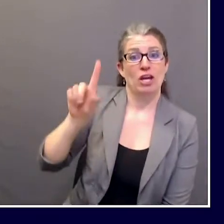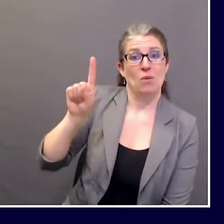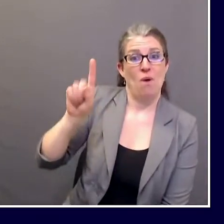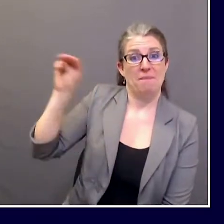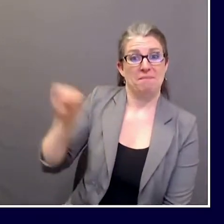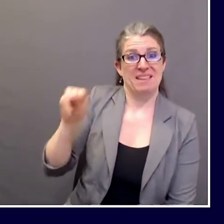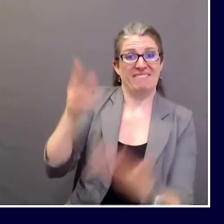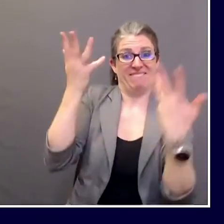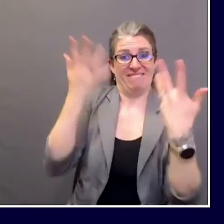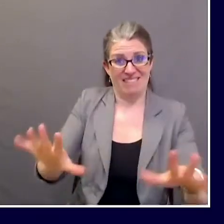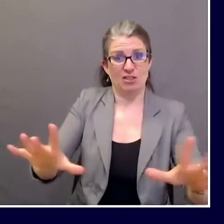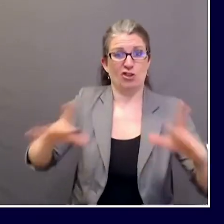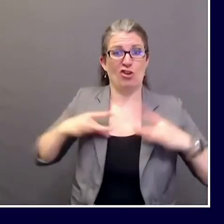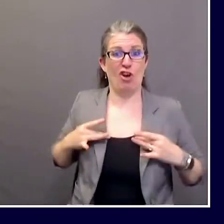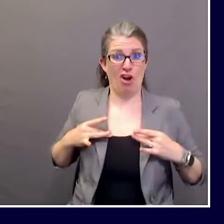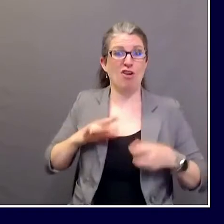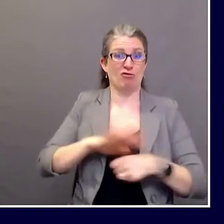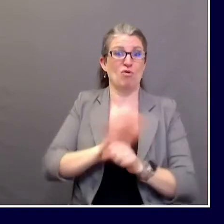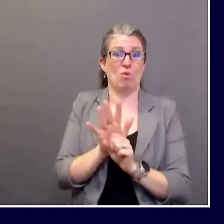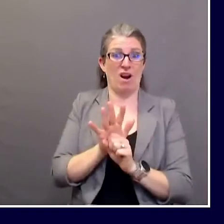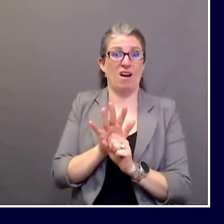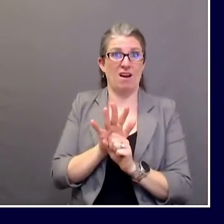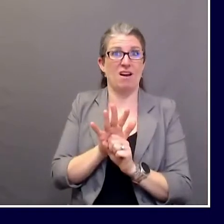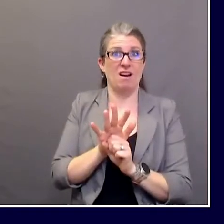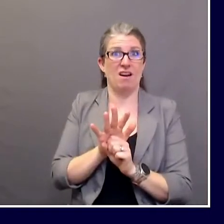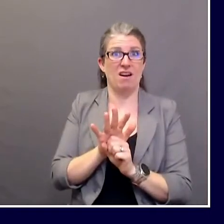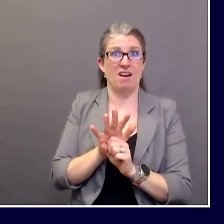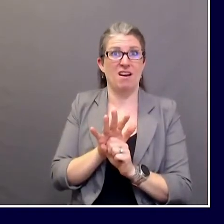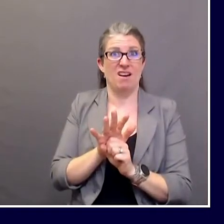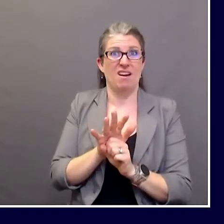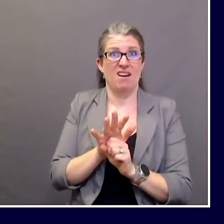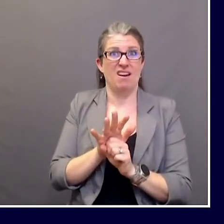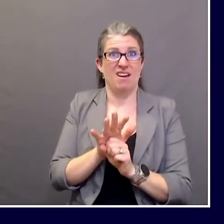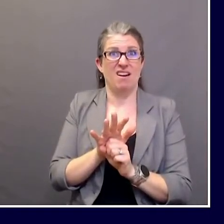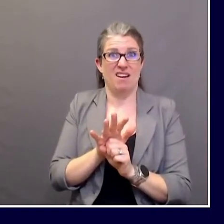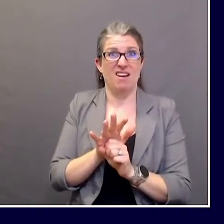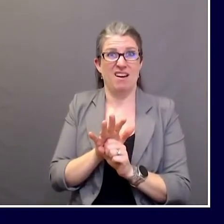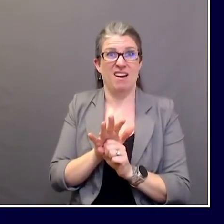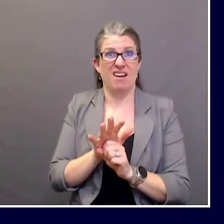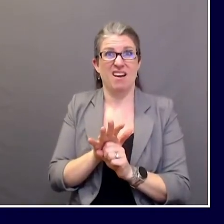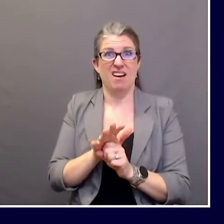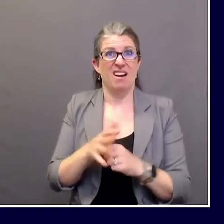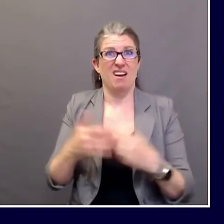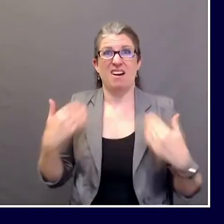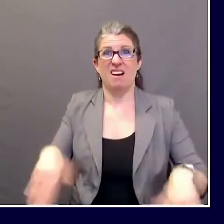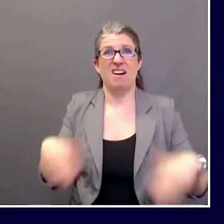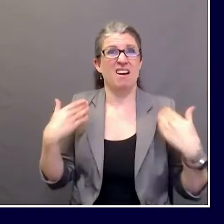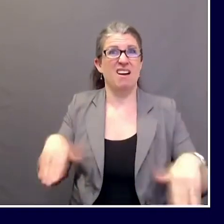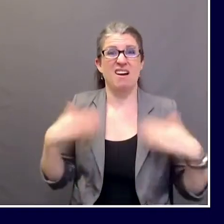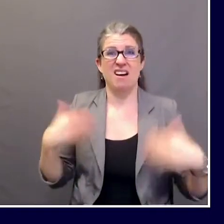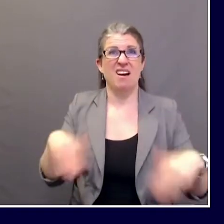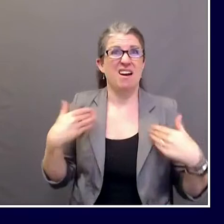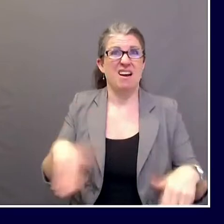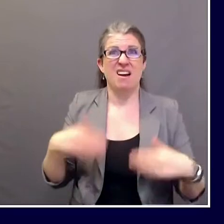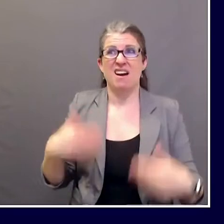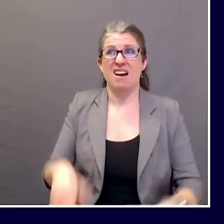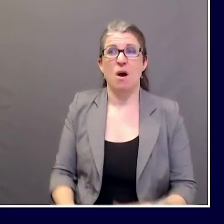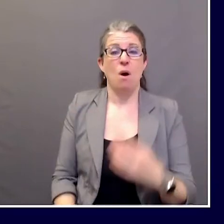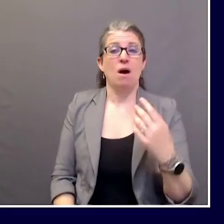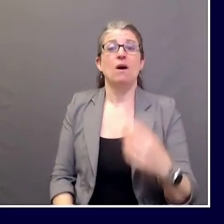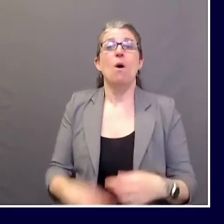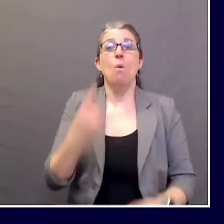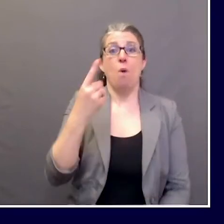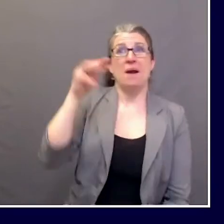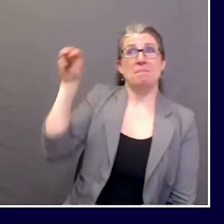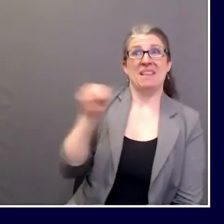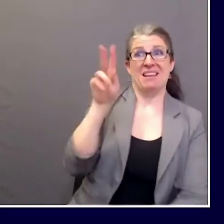risk analysis. You're going to get the vaccine, a vaccine. There should be no reason for hesitancy because of this blip.